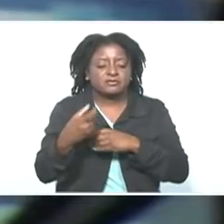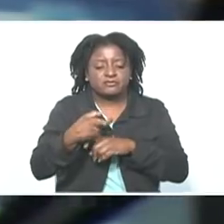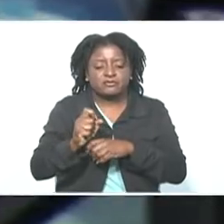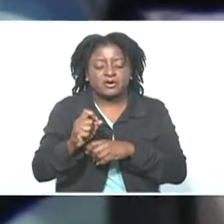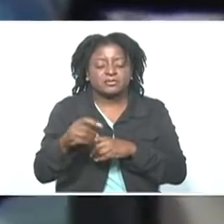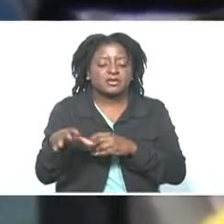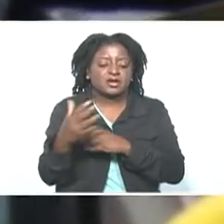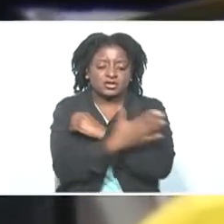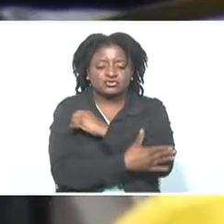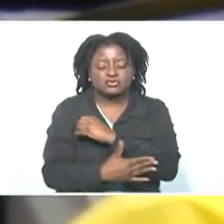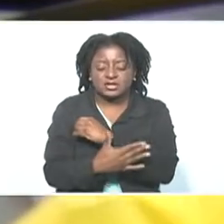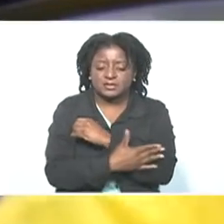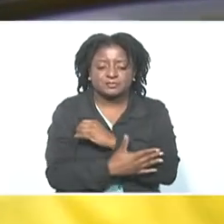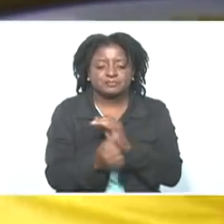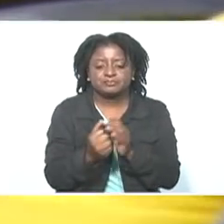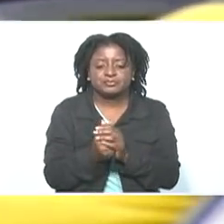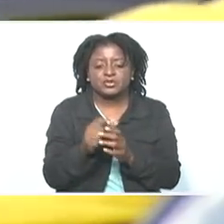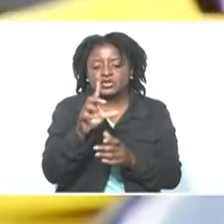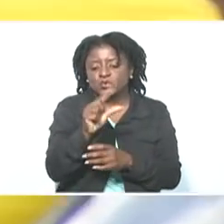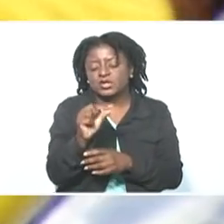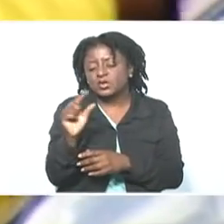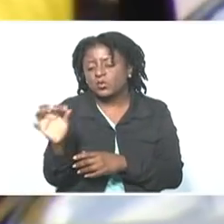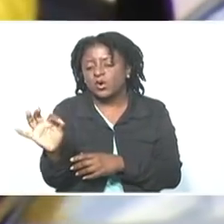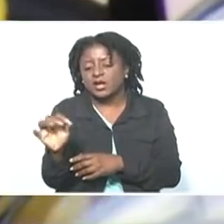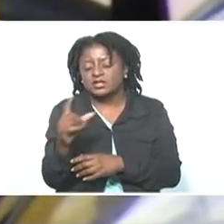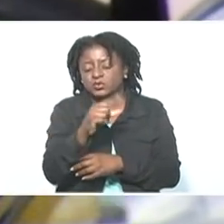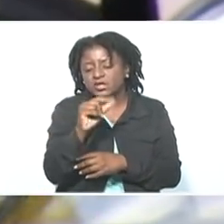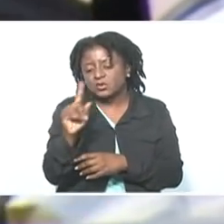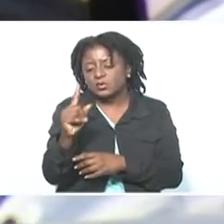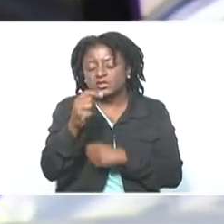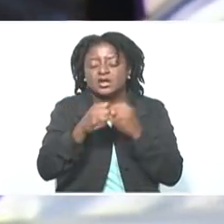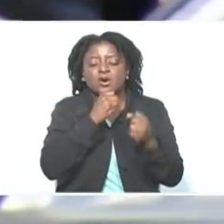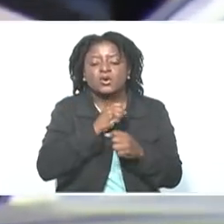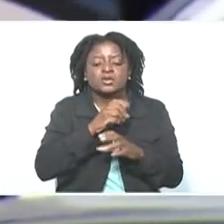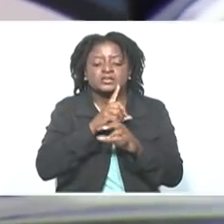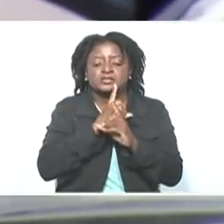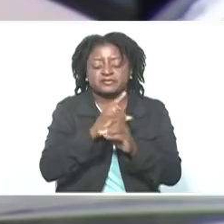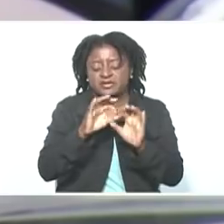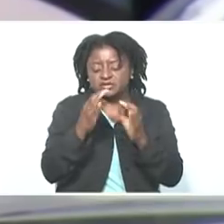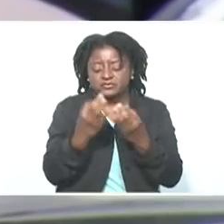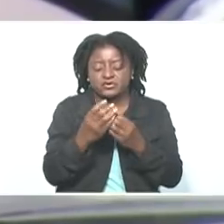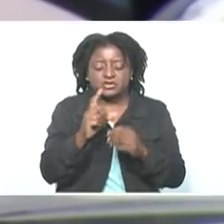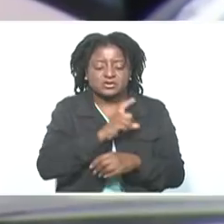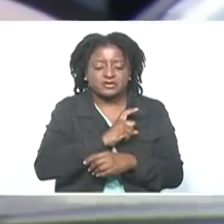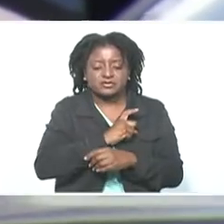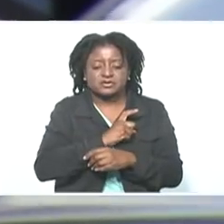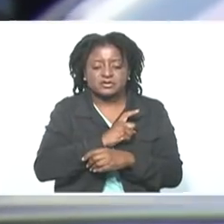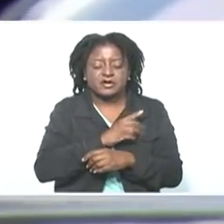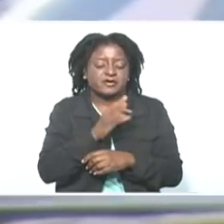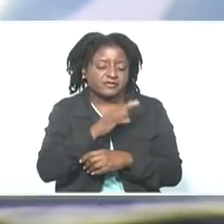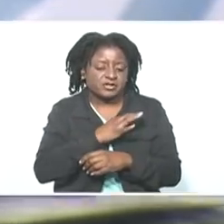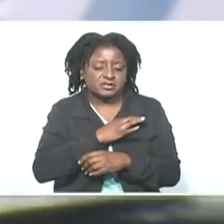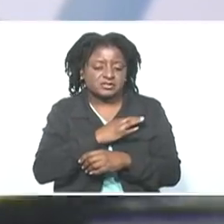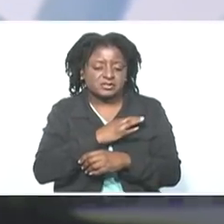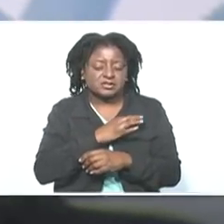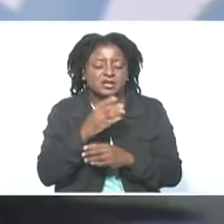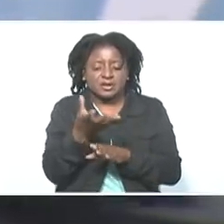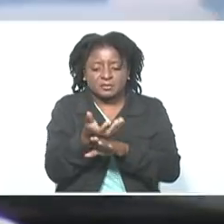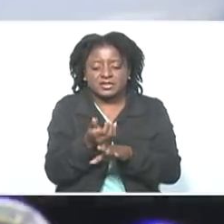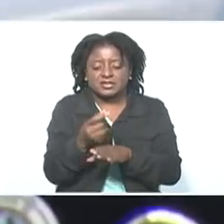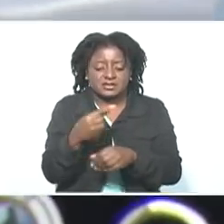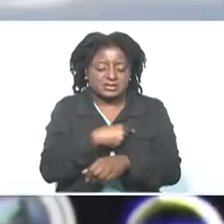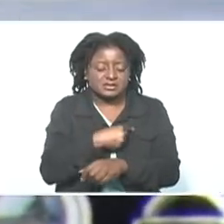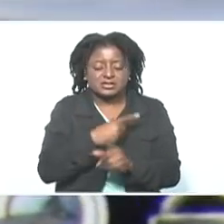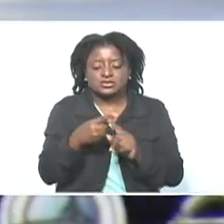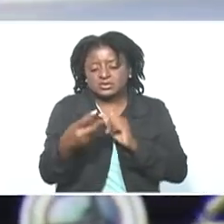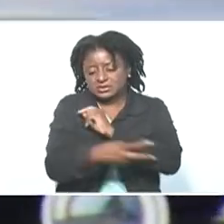News. A 21-year-old Defense Force officer, Baricio Ferguson of Robinson Road, pleaded guilty to stealing